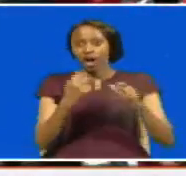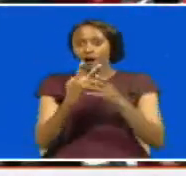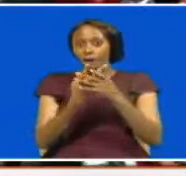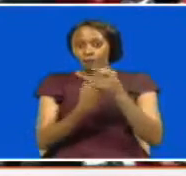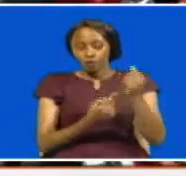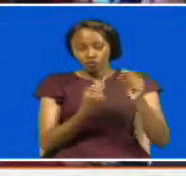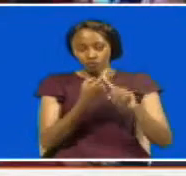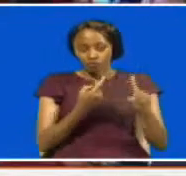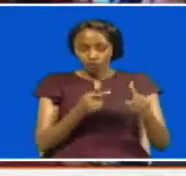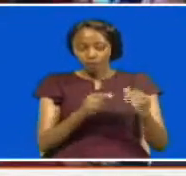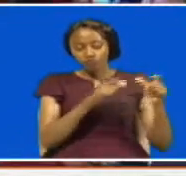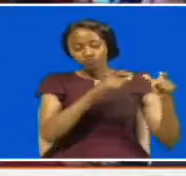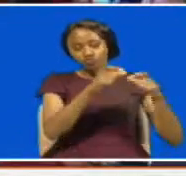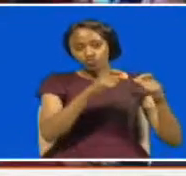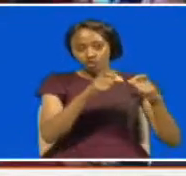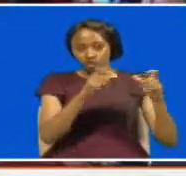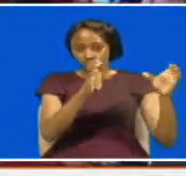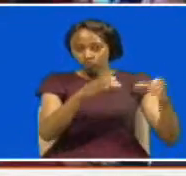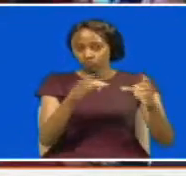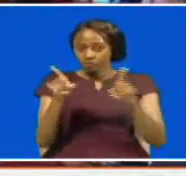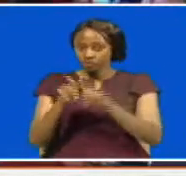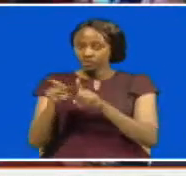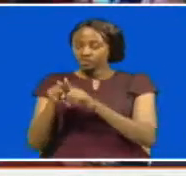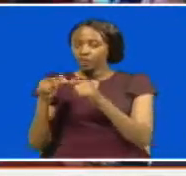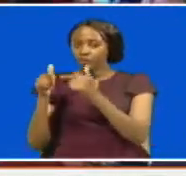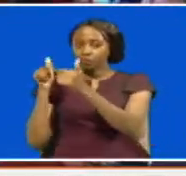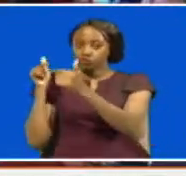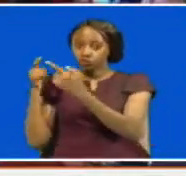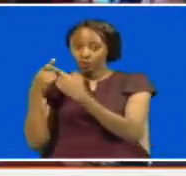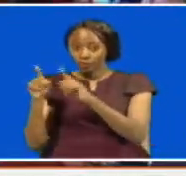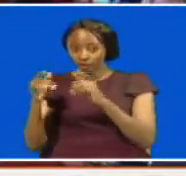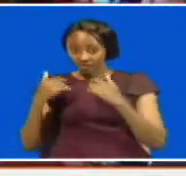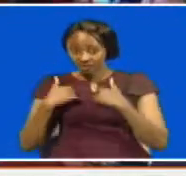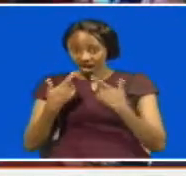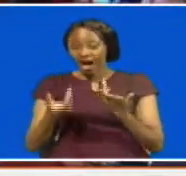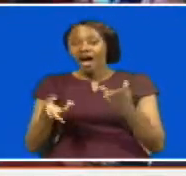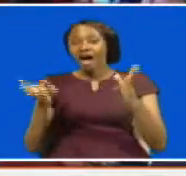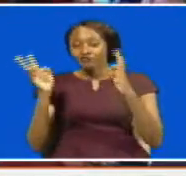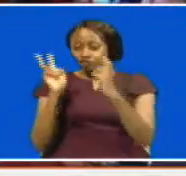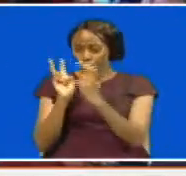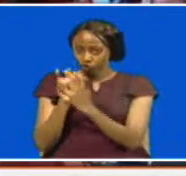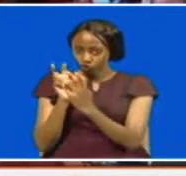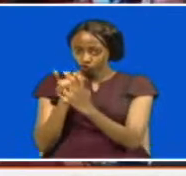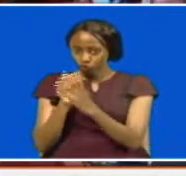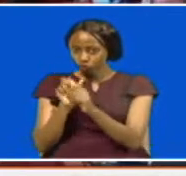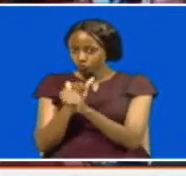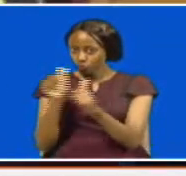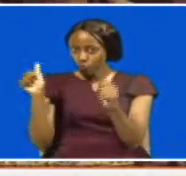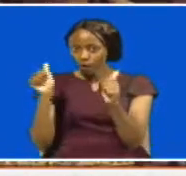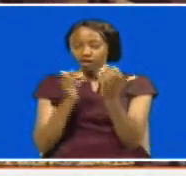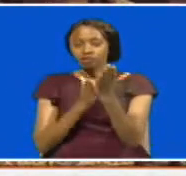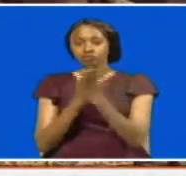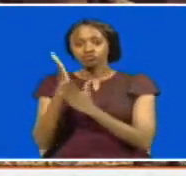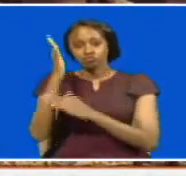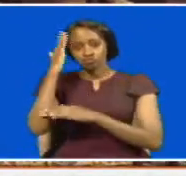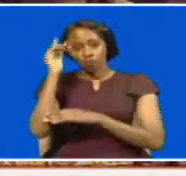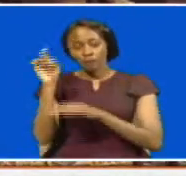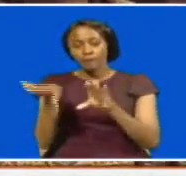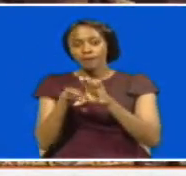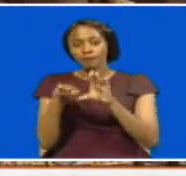and the opposition party. Azimio is also said to be in high-level consultations to identify members to the committee. We